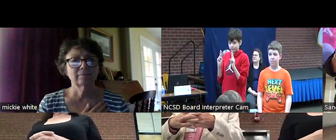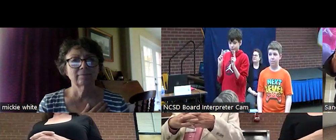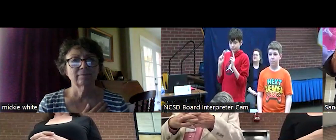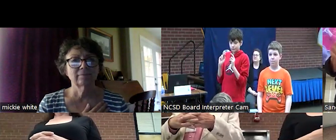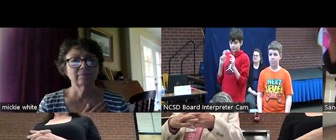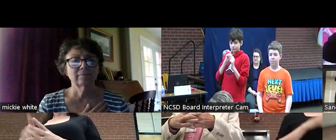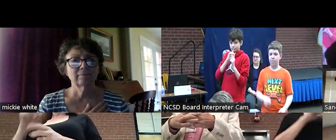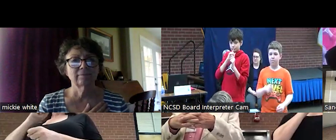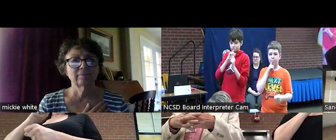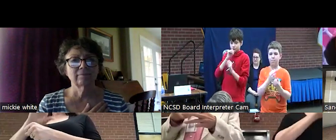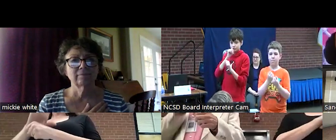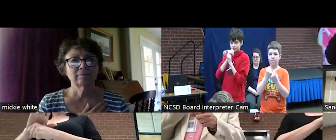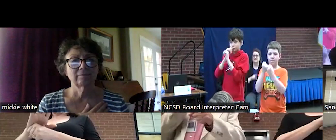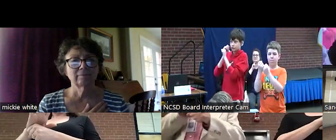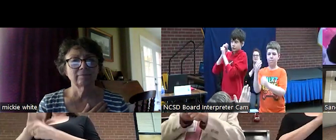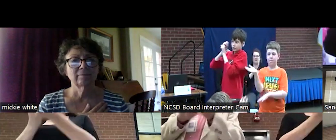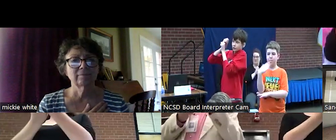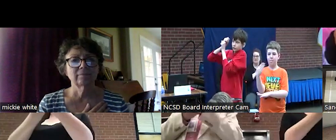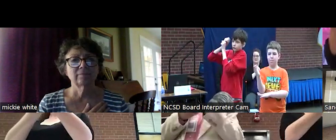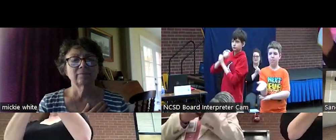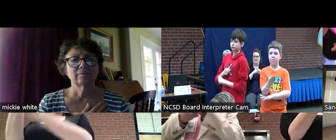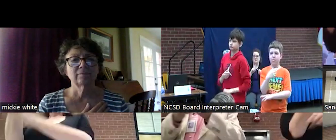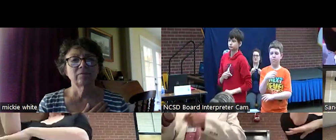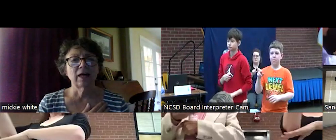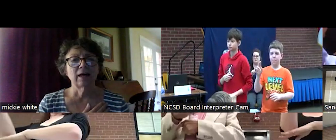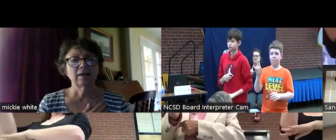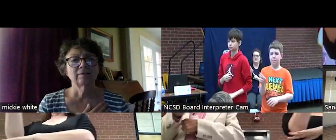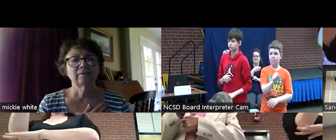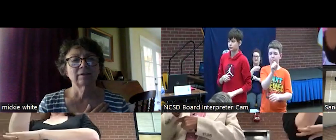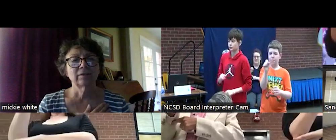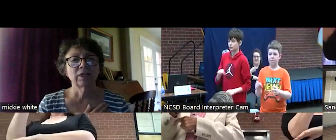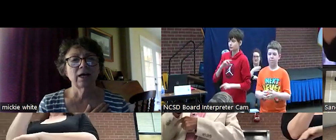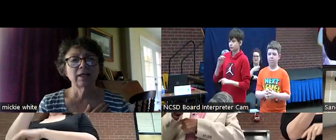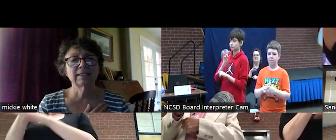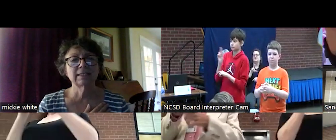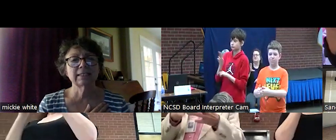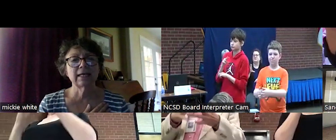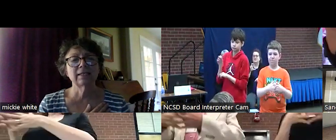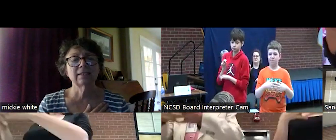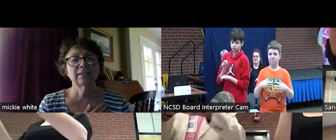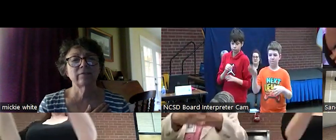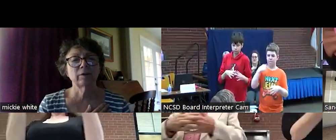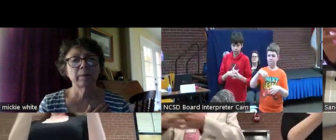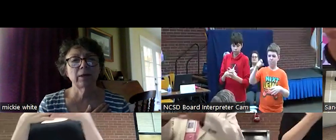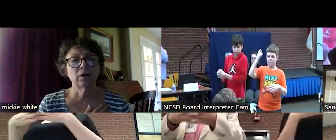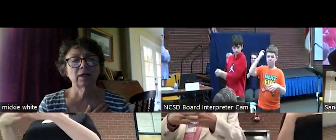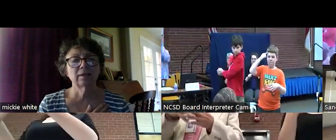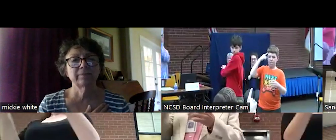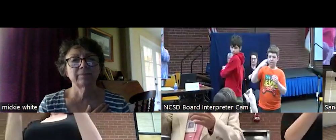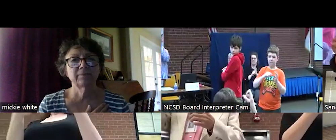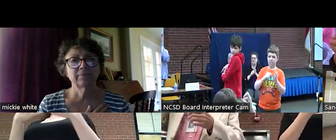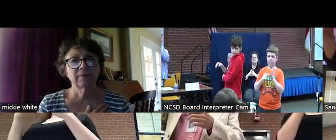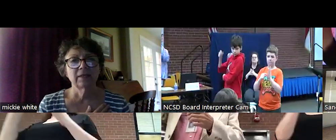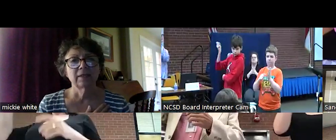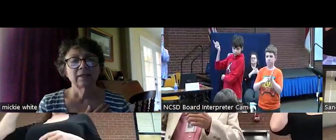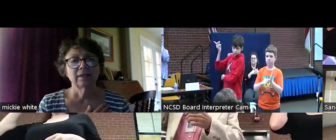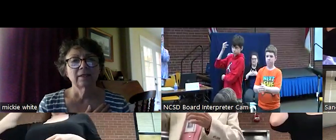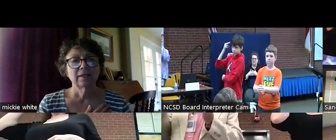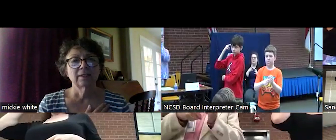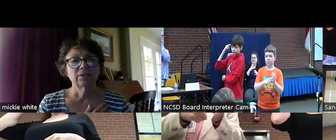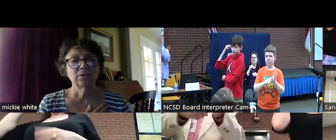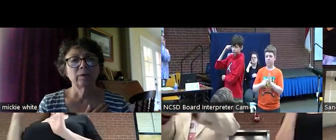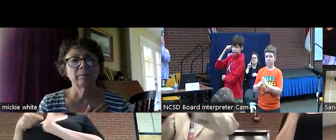I pledge allegiance to the flag of the United States of America and